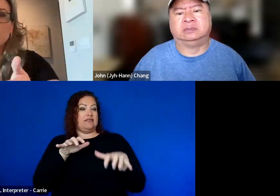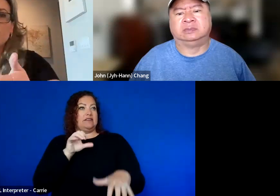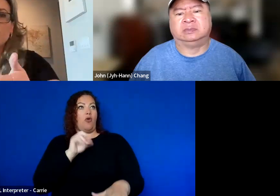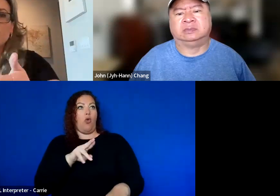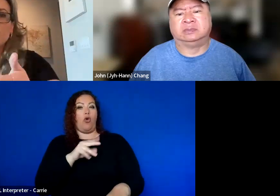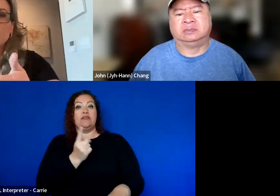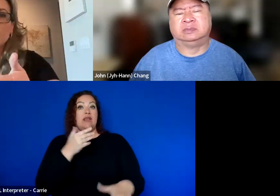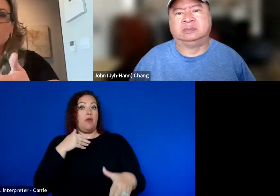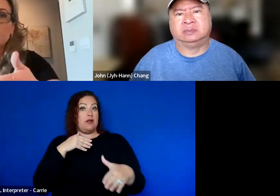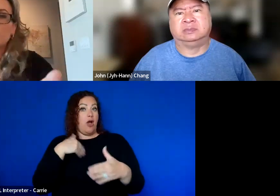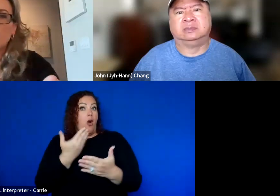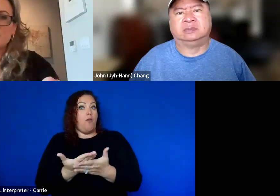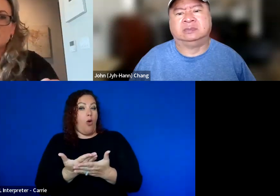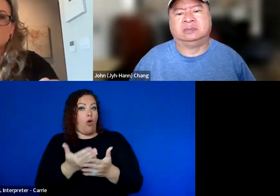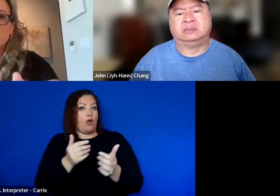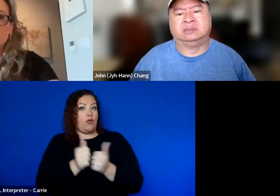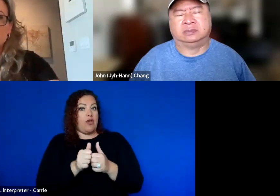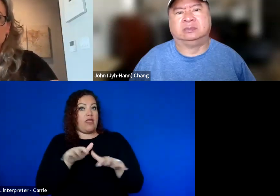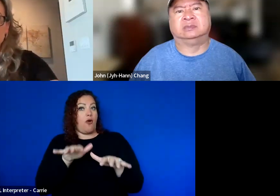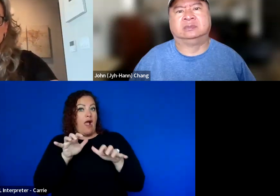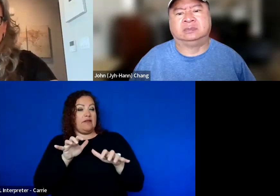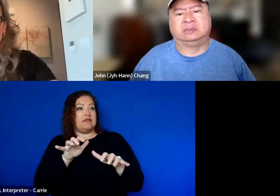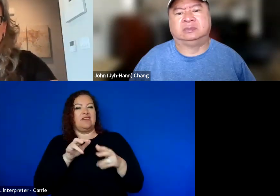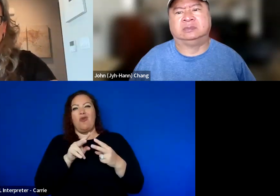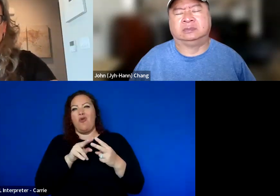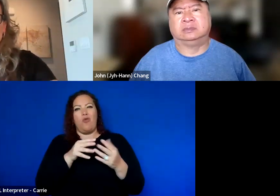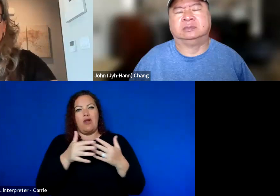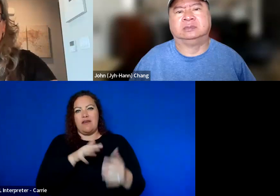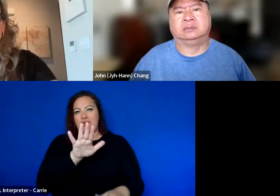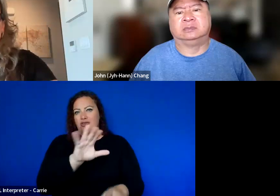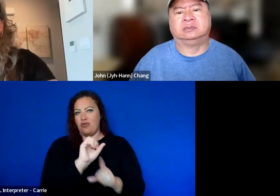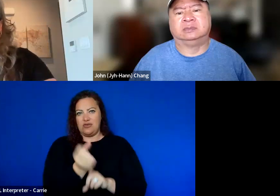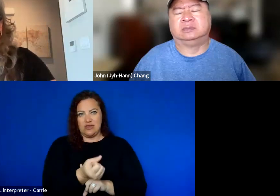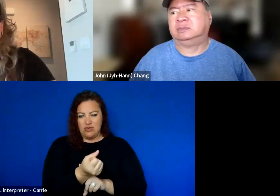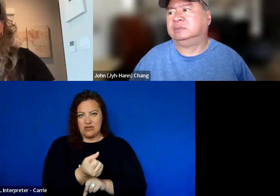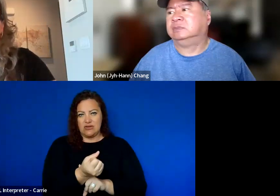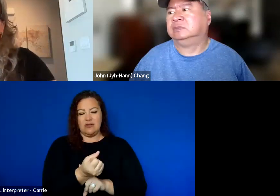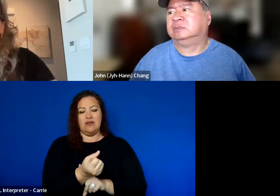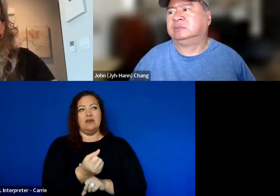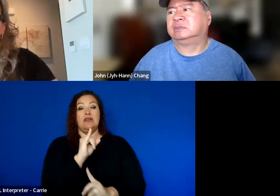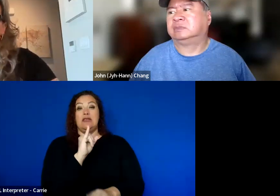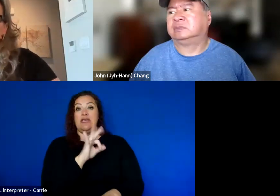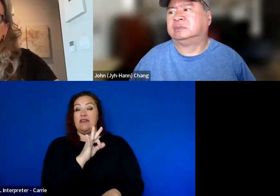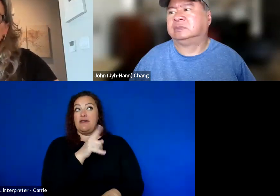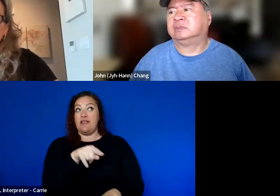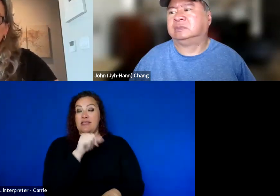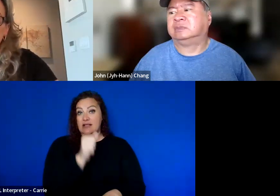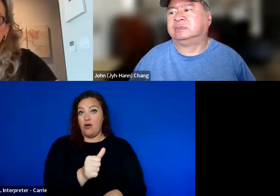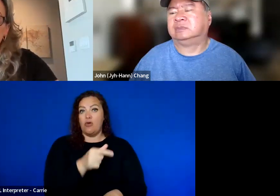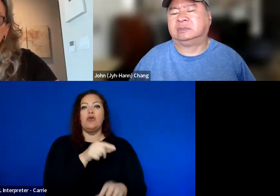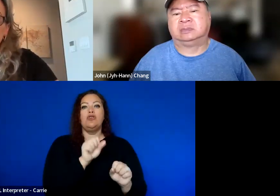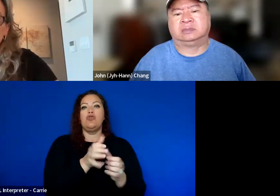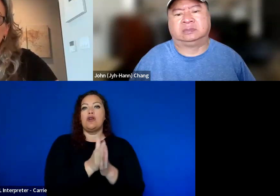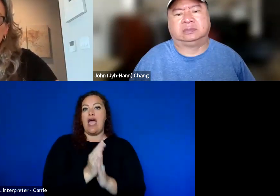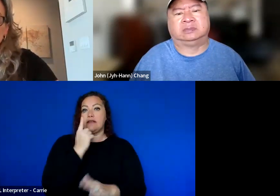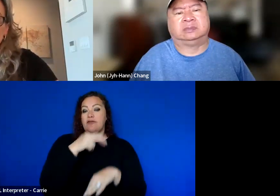was born with paralysis, whatever your situation may be? If they don't, you can ask them for a